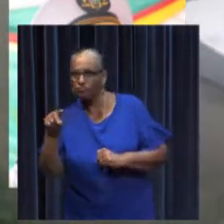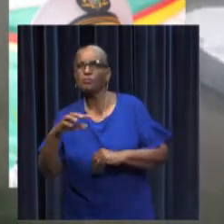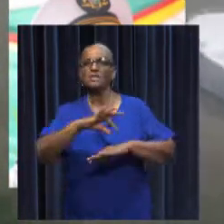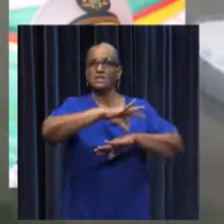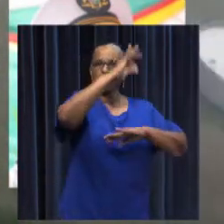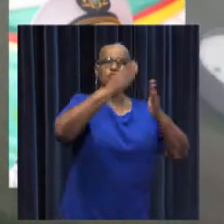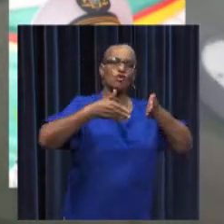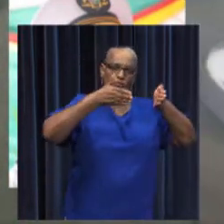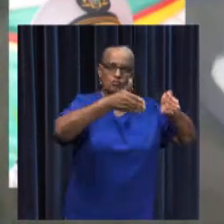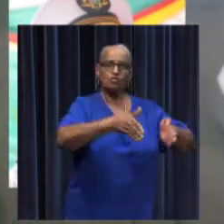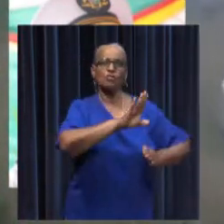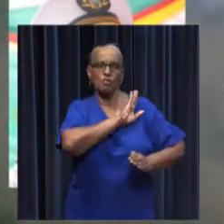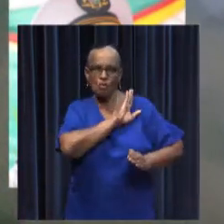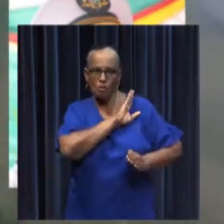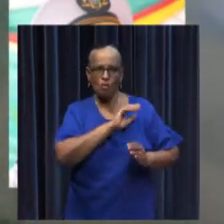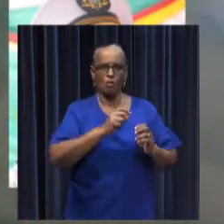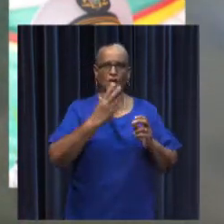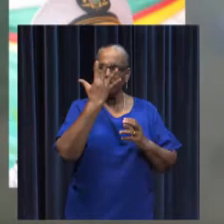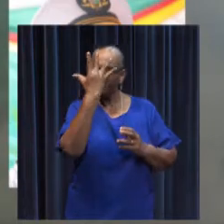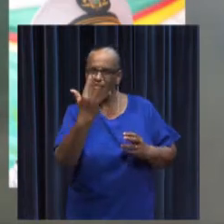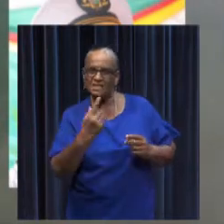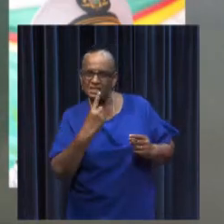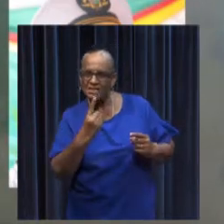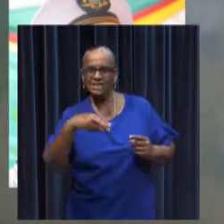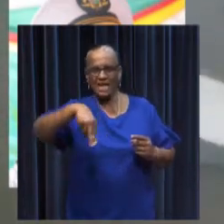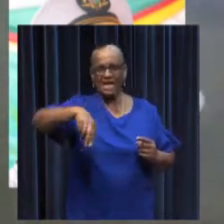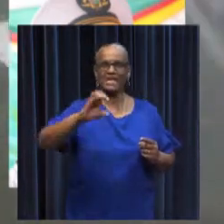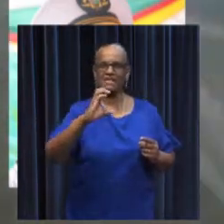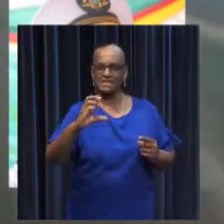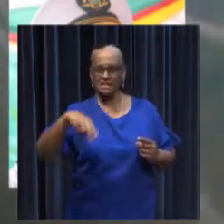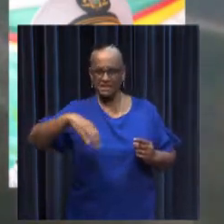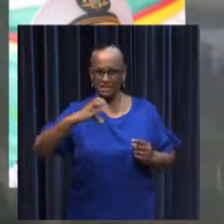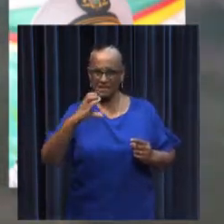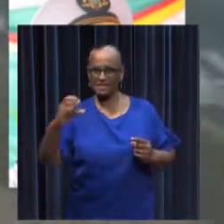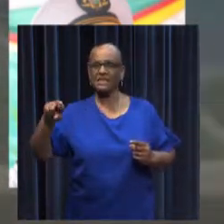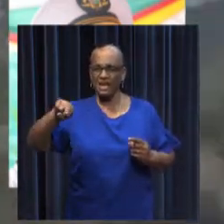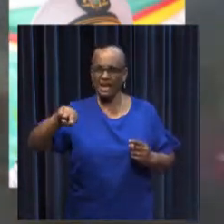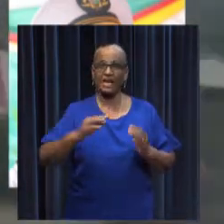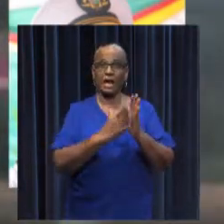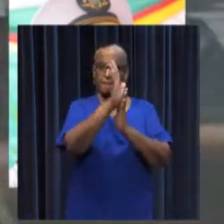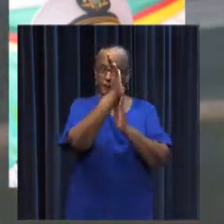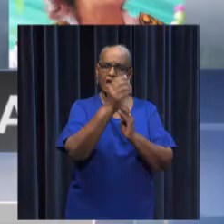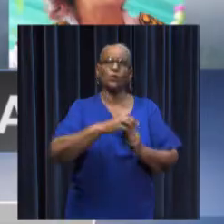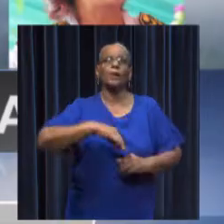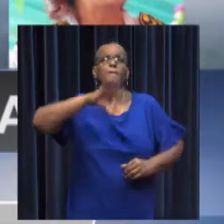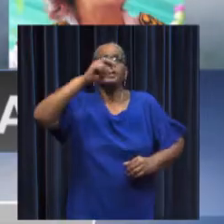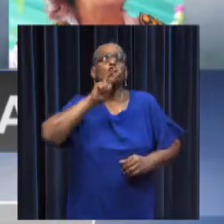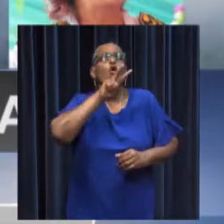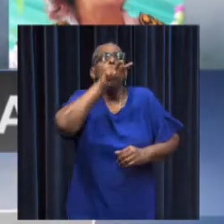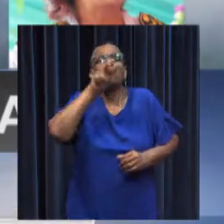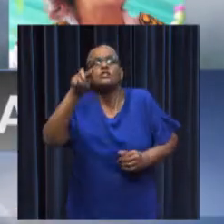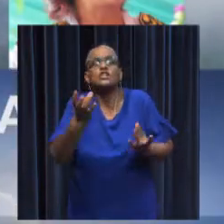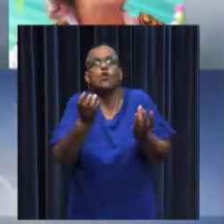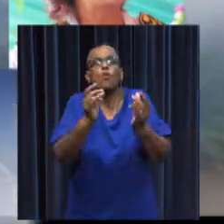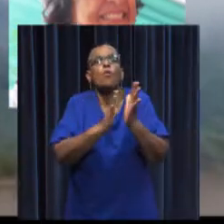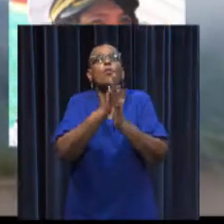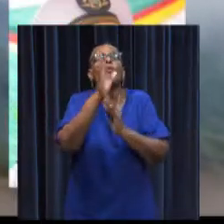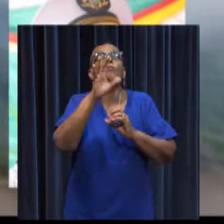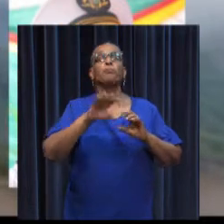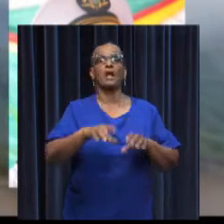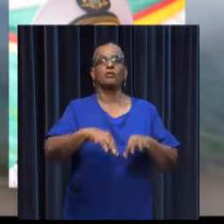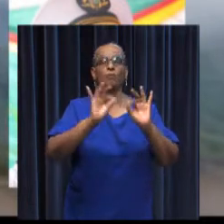also visited the hospital. With drone images, the NCCR and the fire department had a